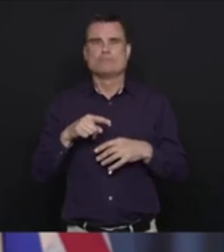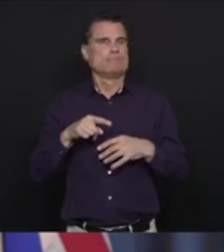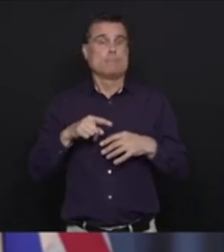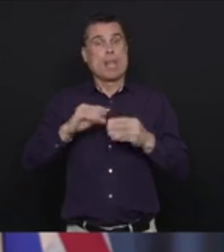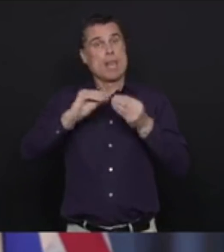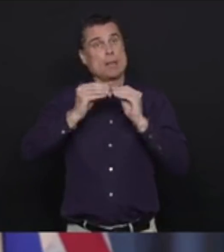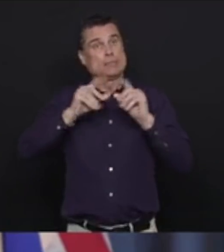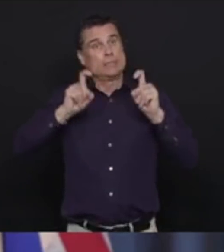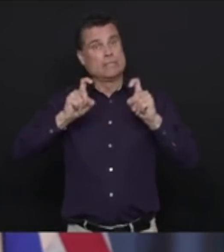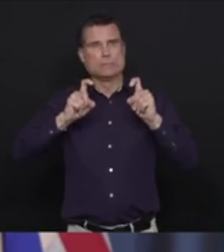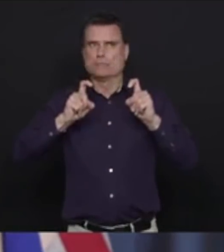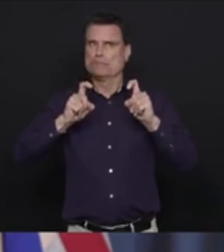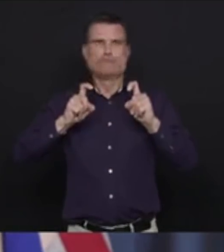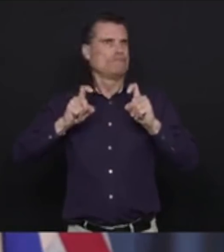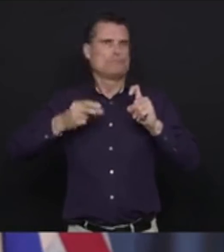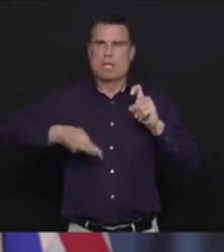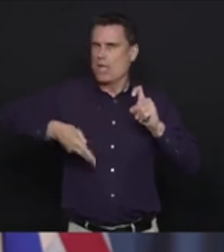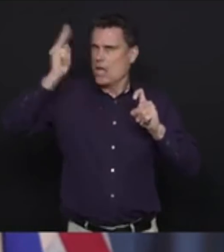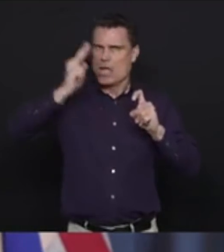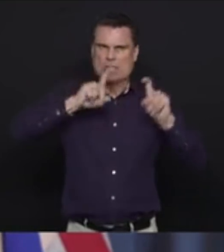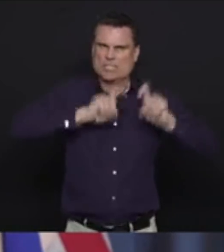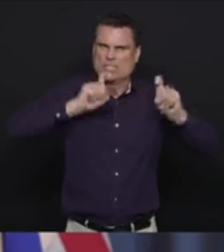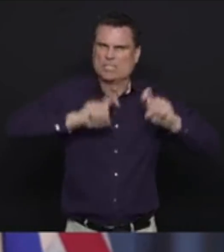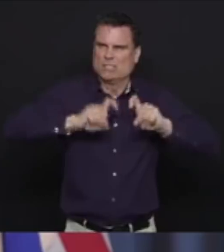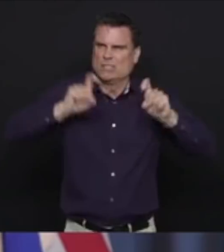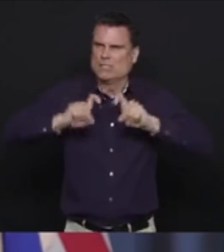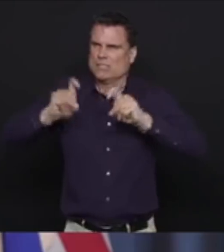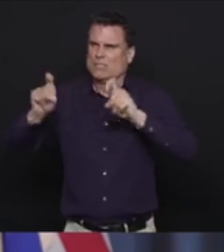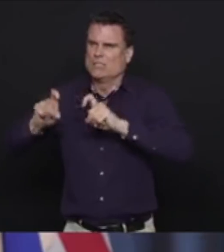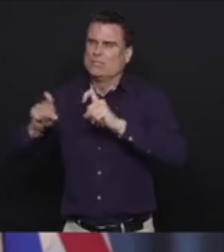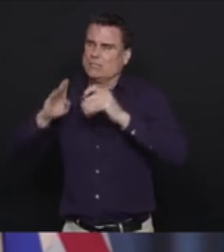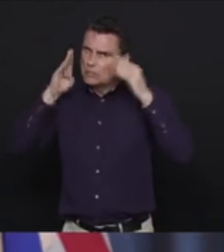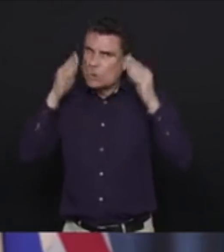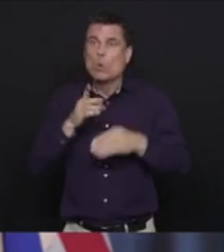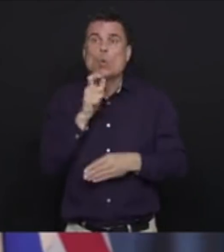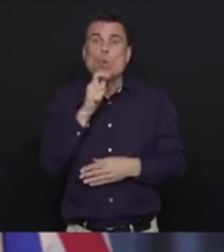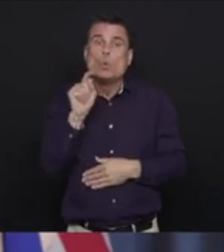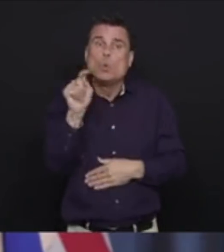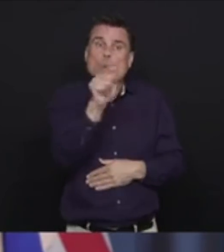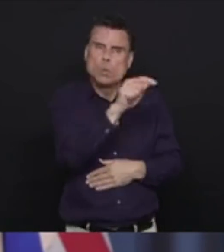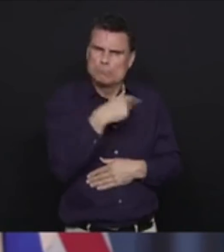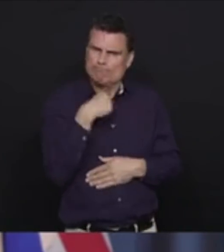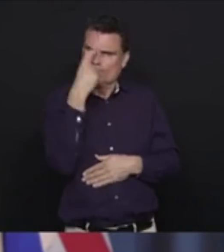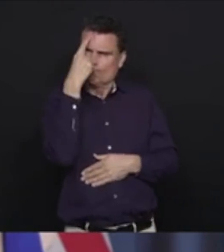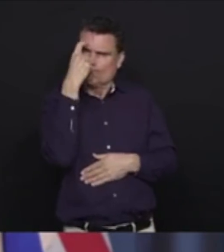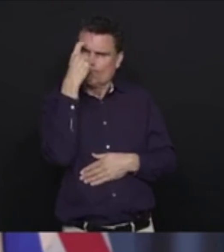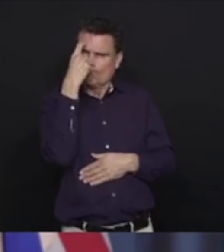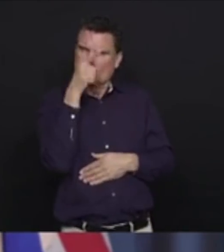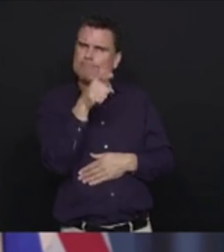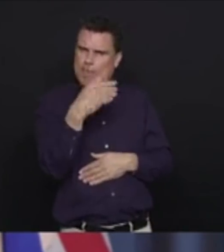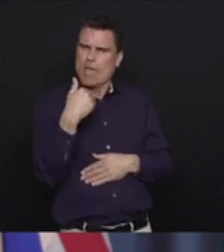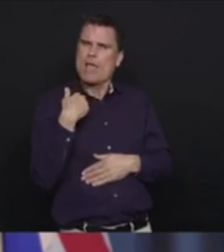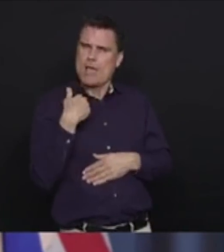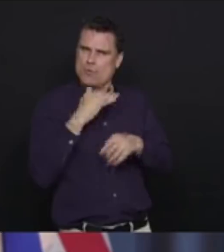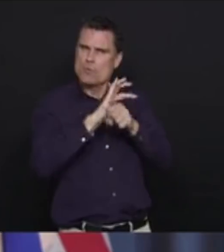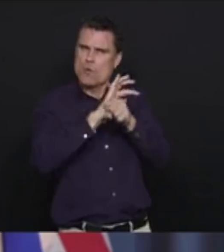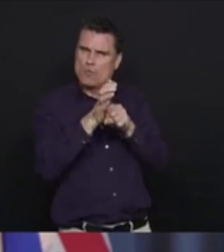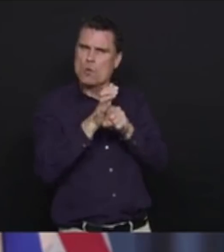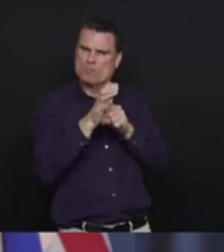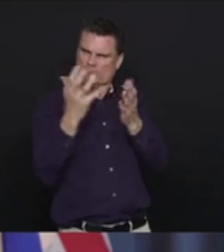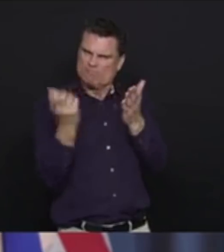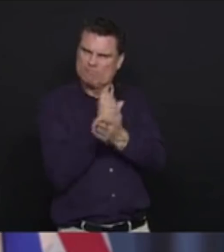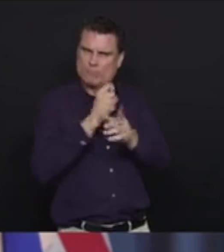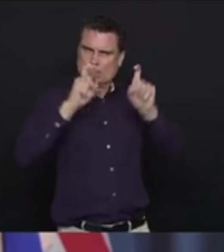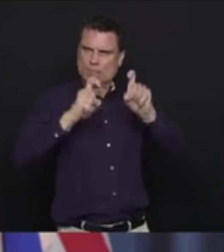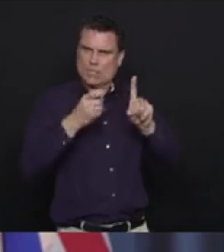more likely to have the disease. So that's, you know, that's part of the trade-off. I will say, and it is absolutely the highest